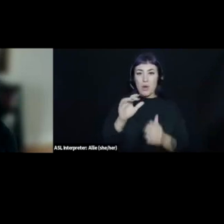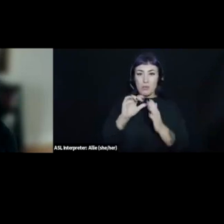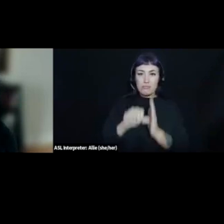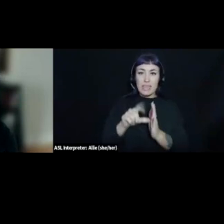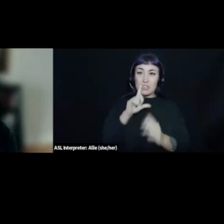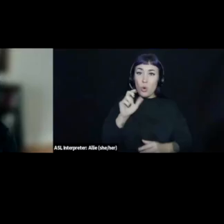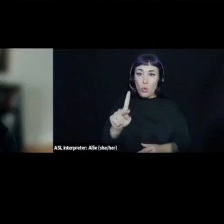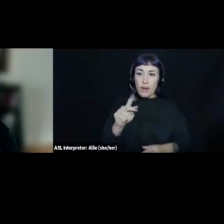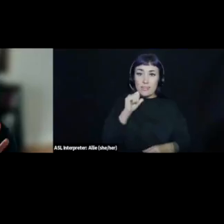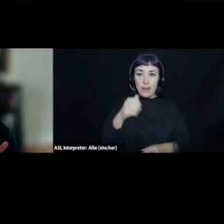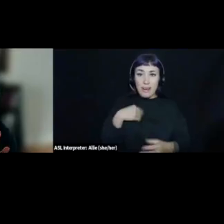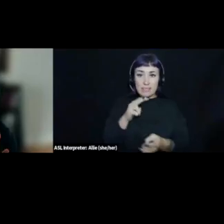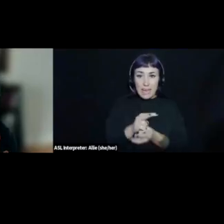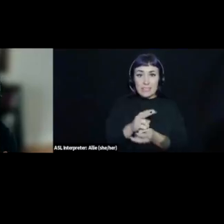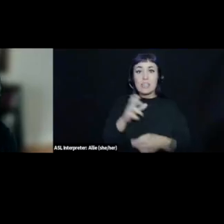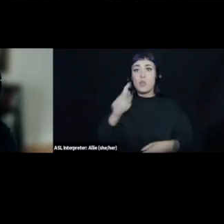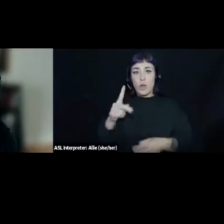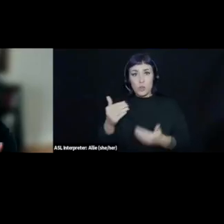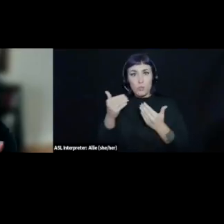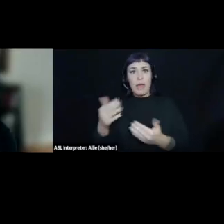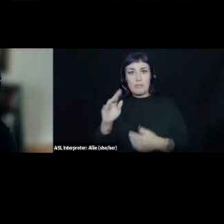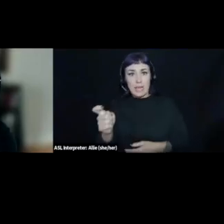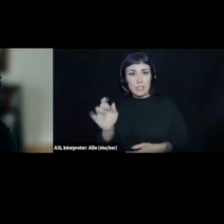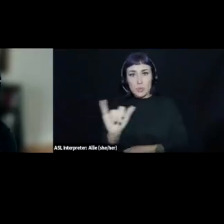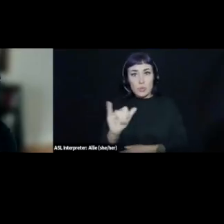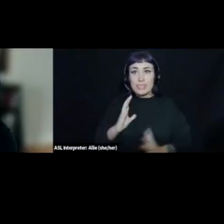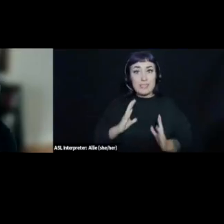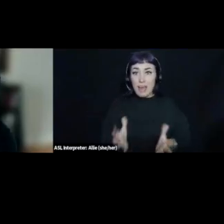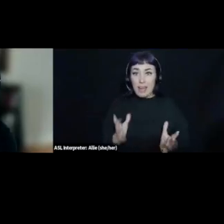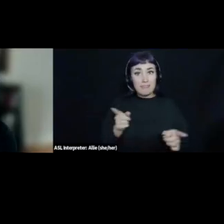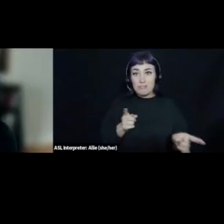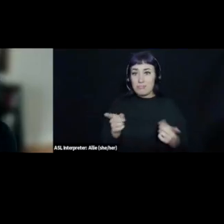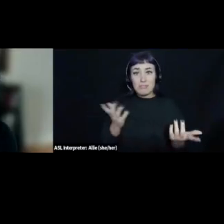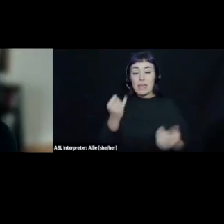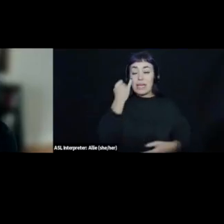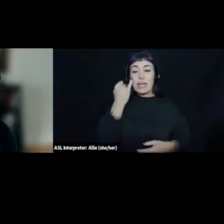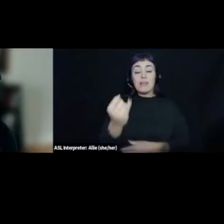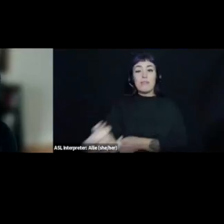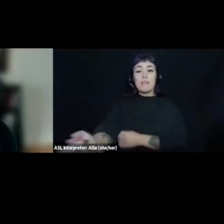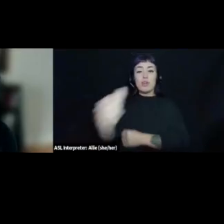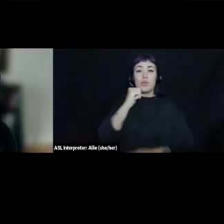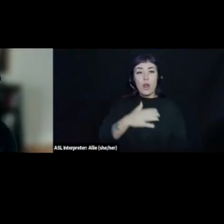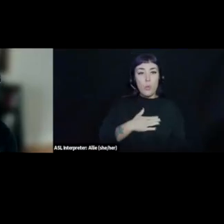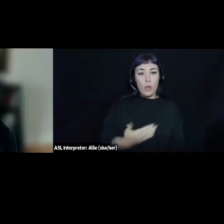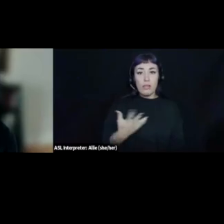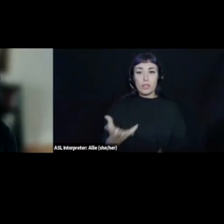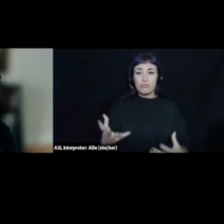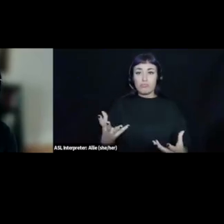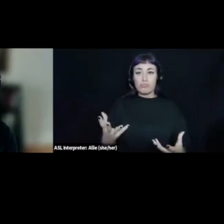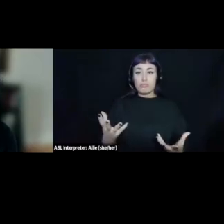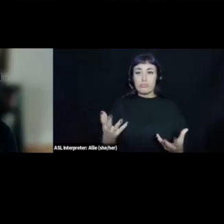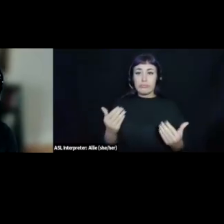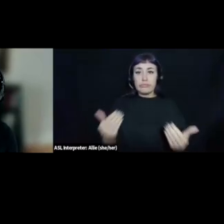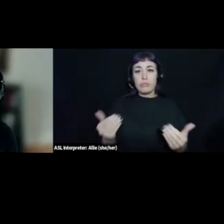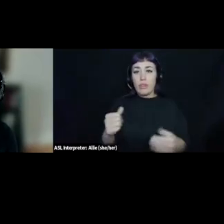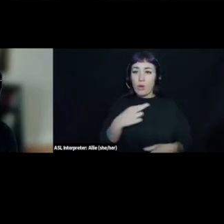have sex, and it is okay to have sex. It is fine. And if you are not willing to take on the risks that